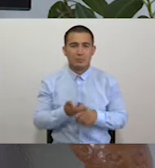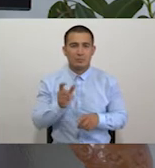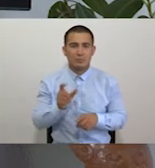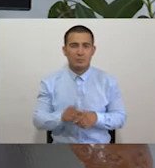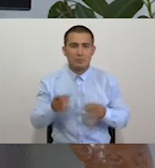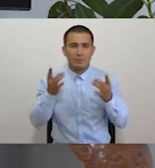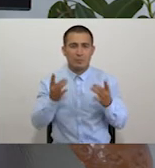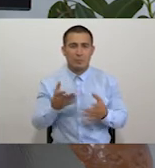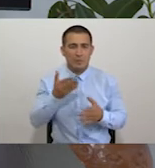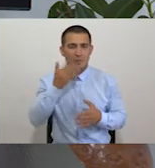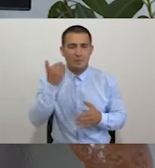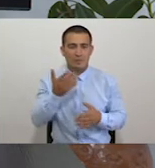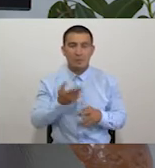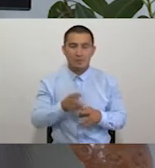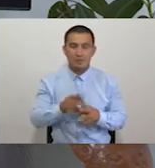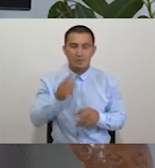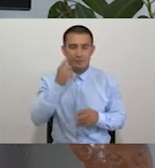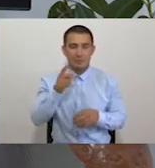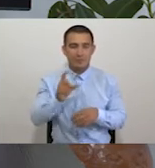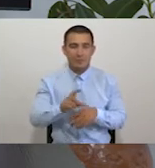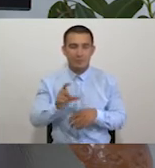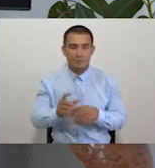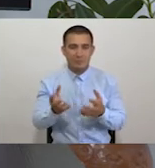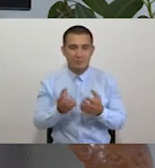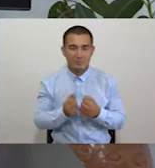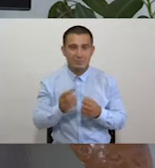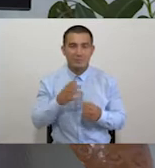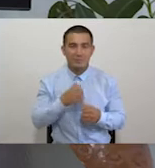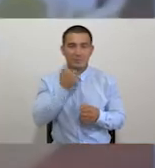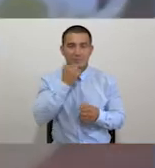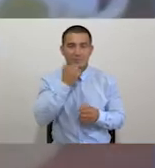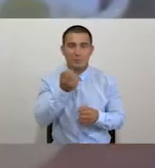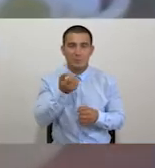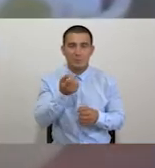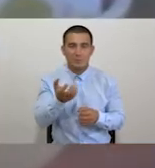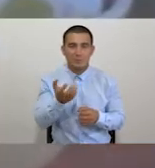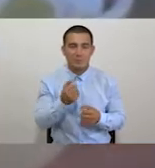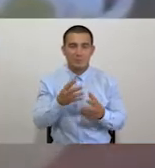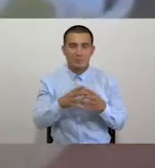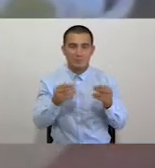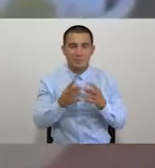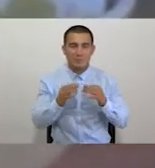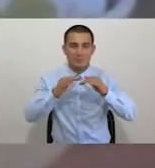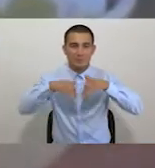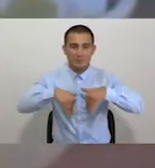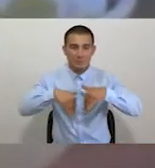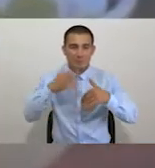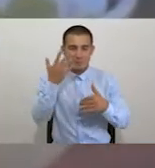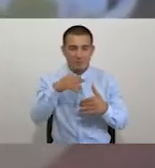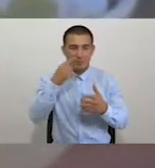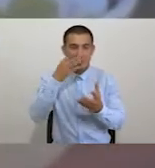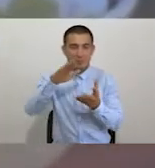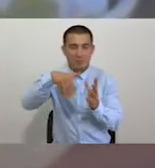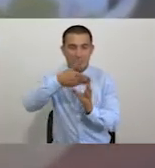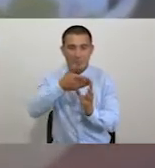Eng sodda usuli chashkani olib, ozginagina matoni olib, ichiga paxtani solib, shundoqqina